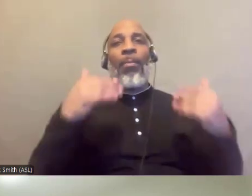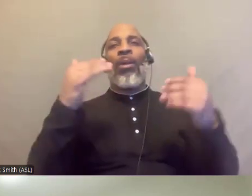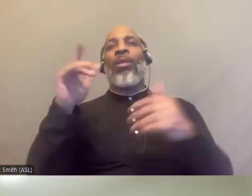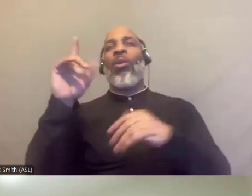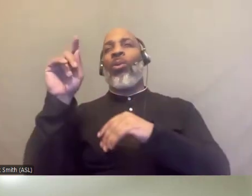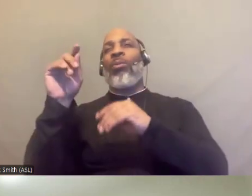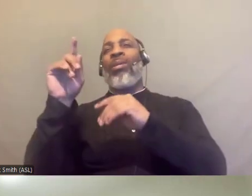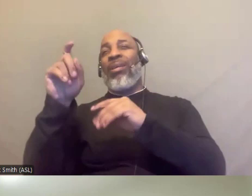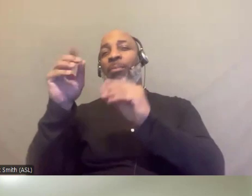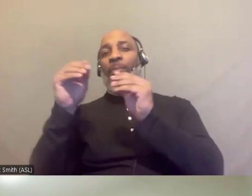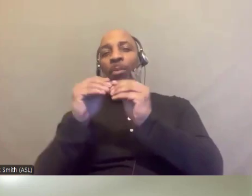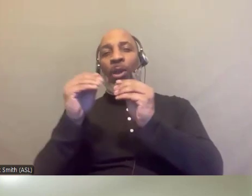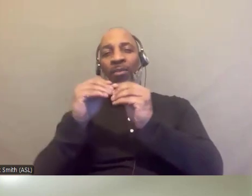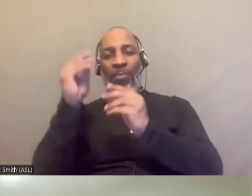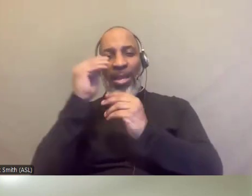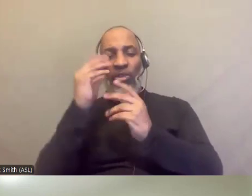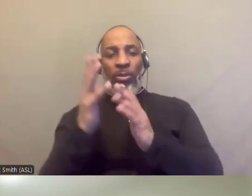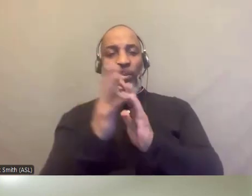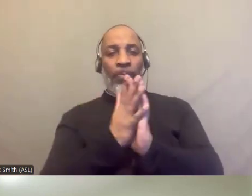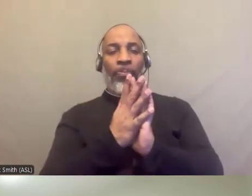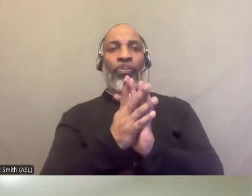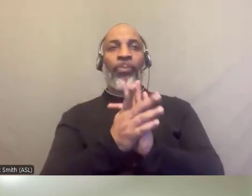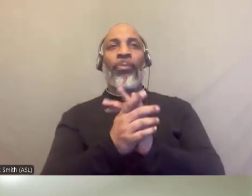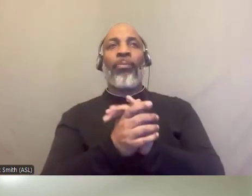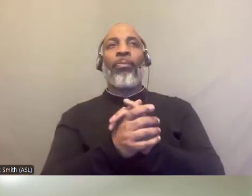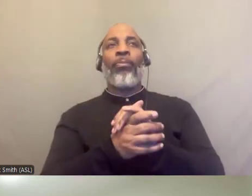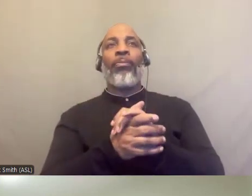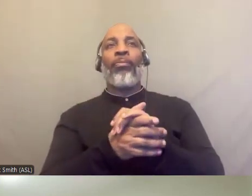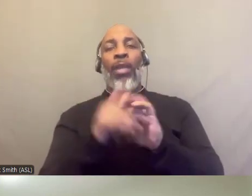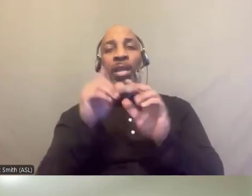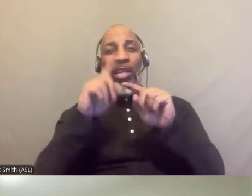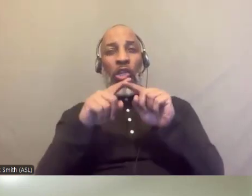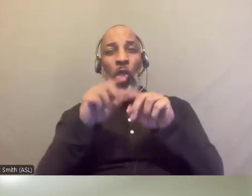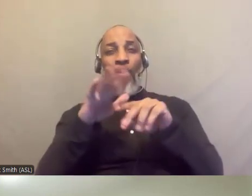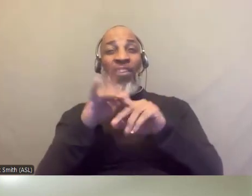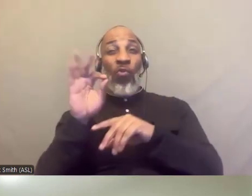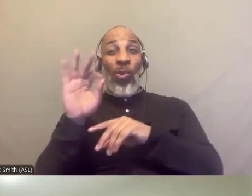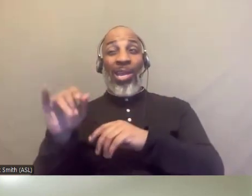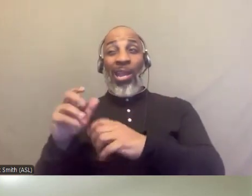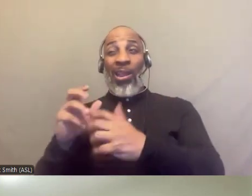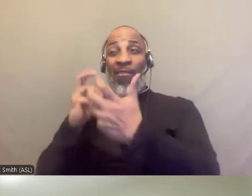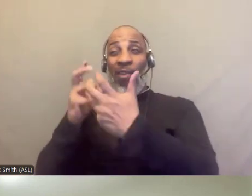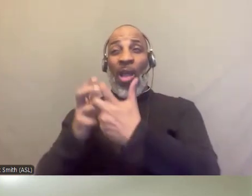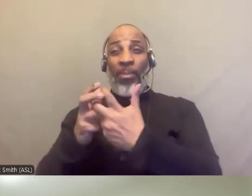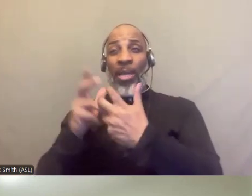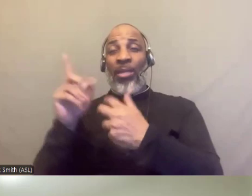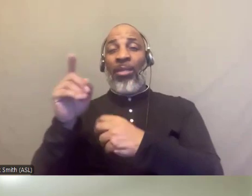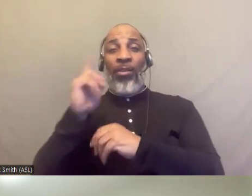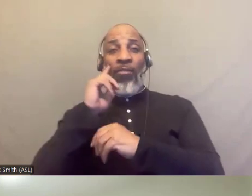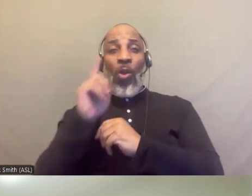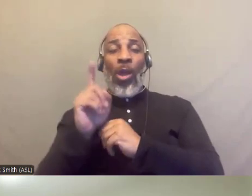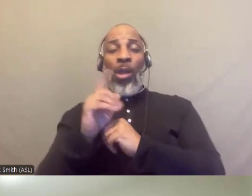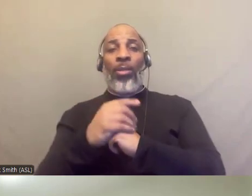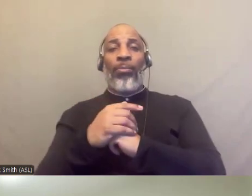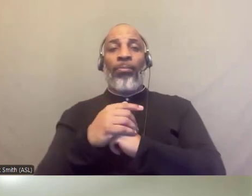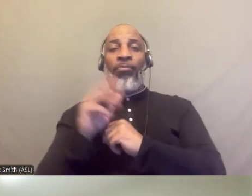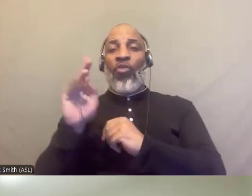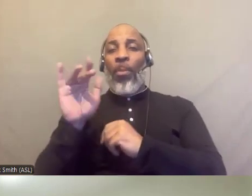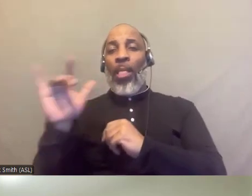that says that we need more information to determine whether we can figure out a reasonable accommodation for